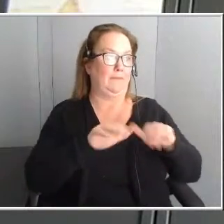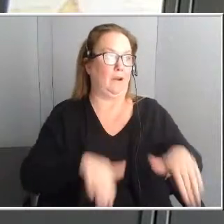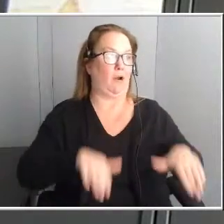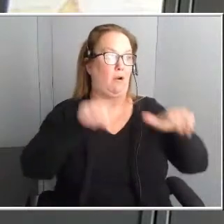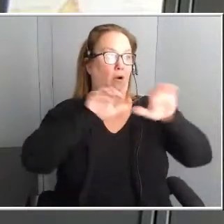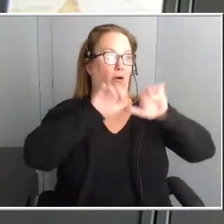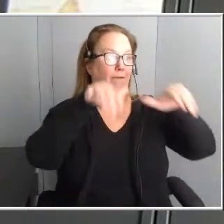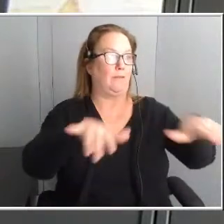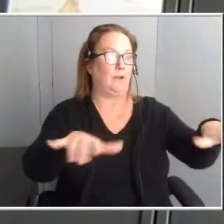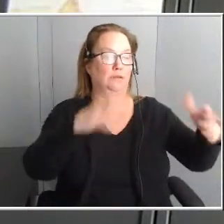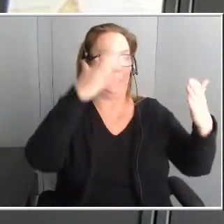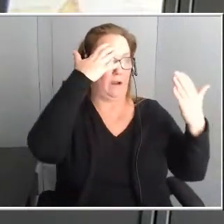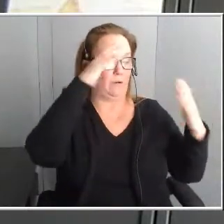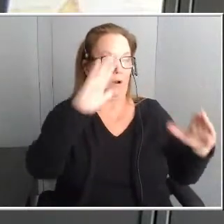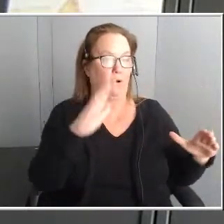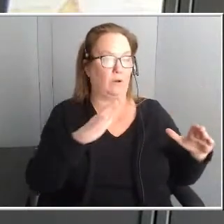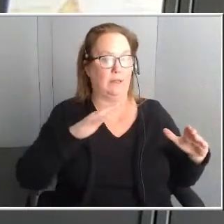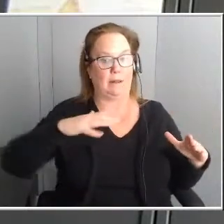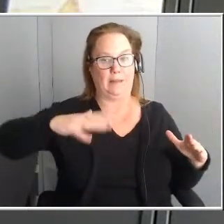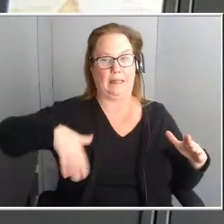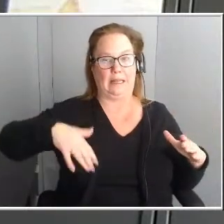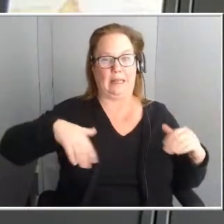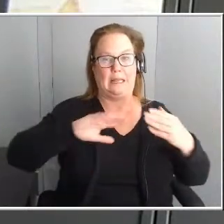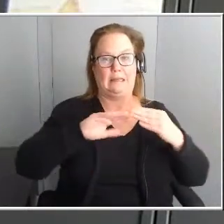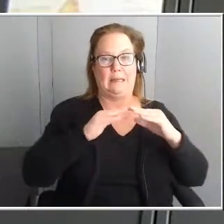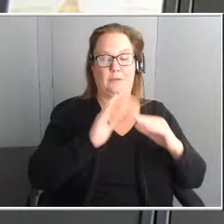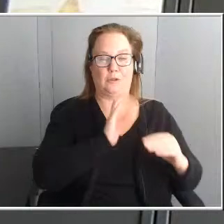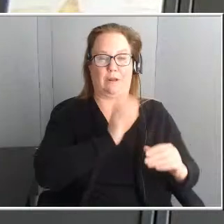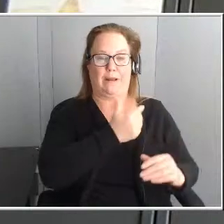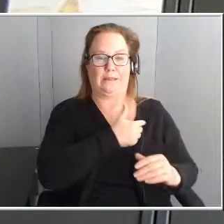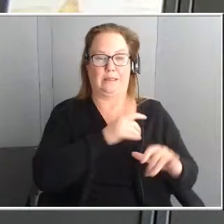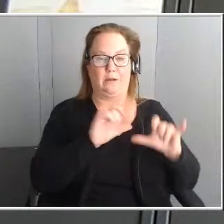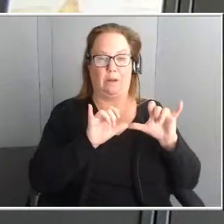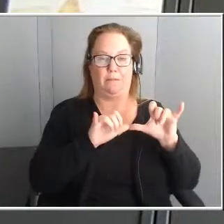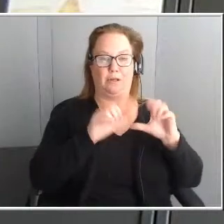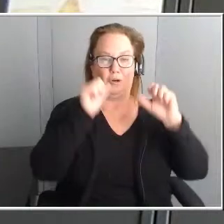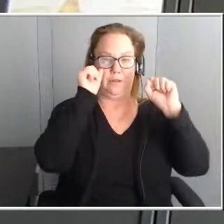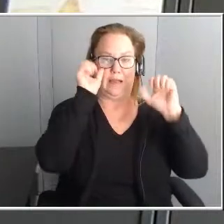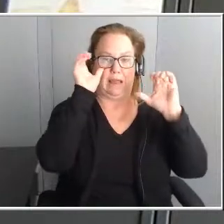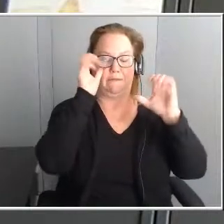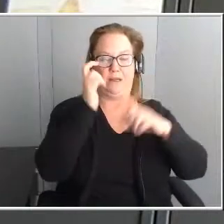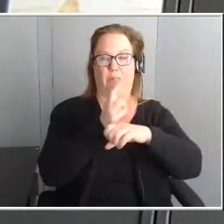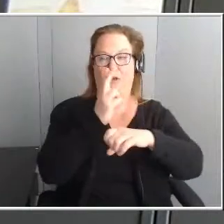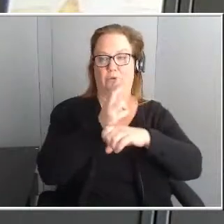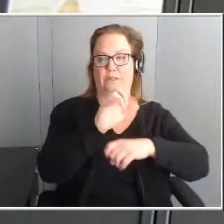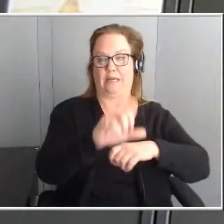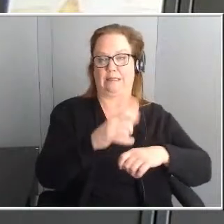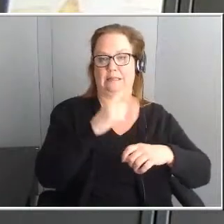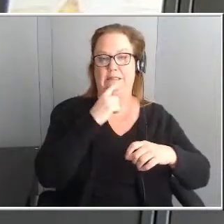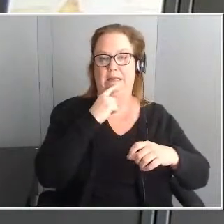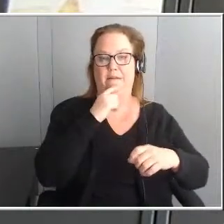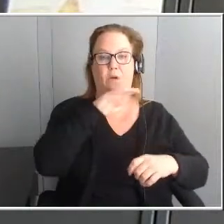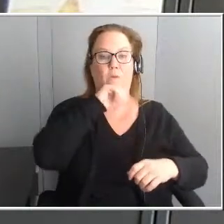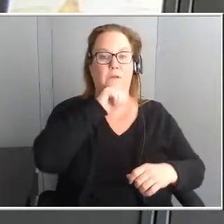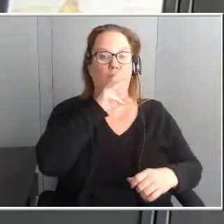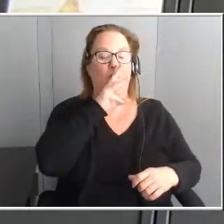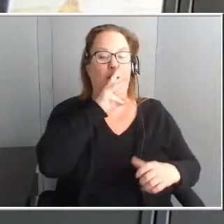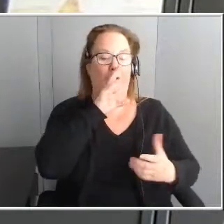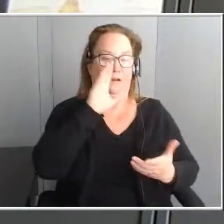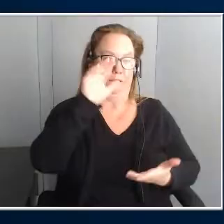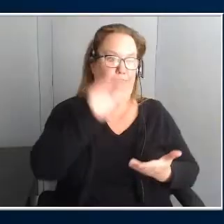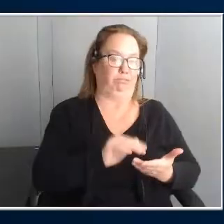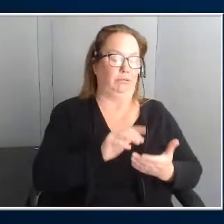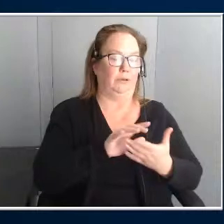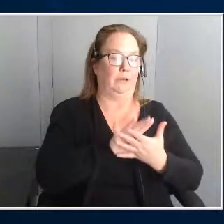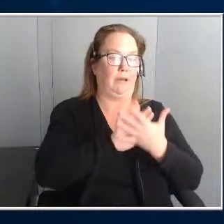don't know, or they might be late getting the numbers into us. So then we measure the caffeine, and we use that to tell whether the wastewater has been diluted or not.